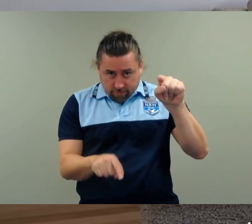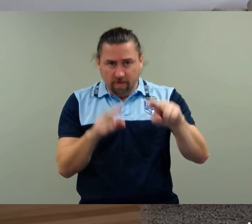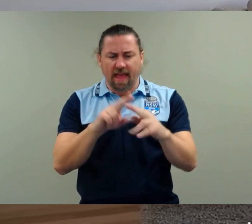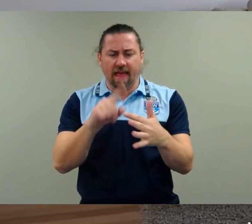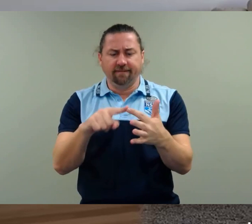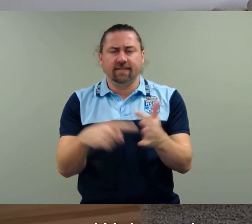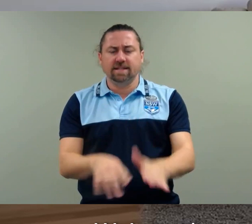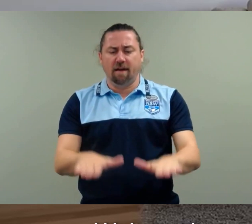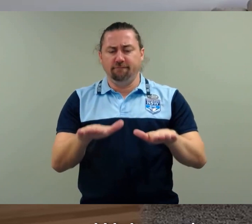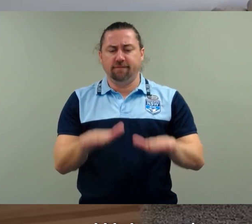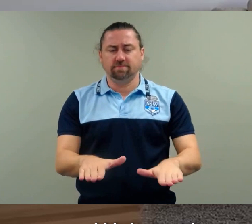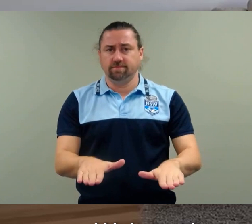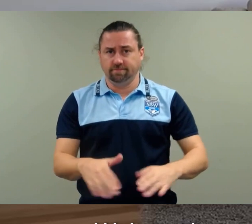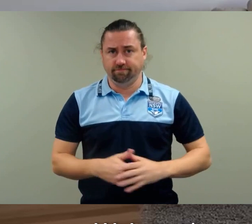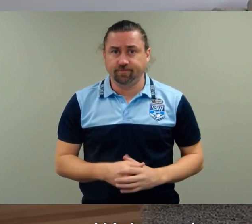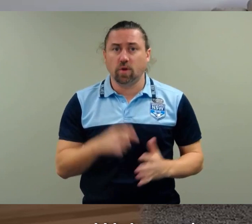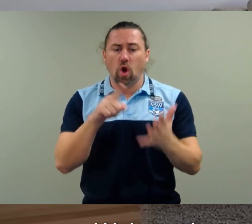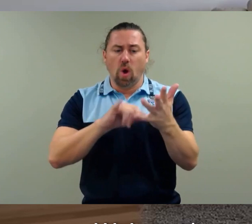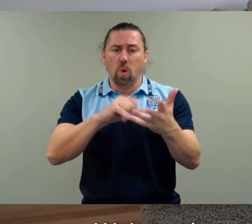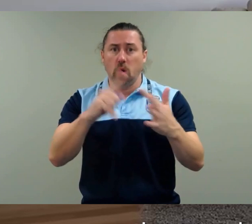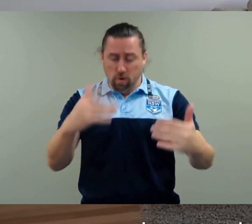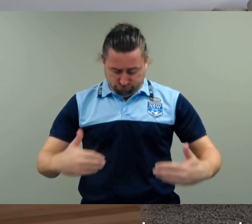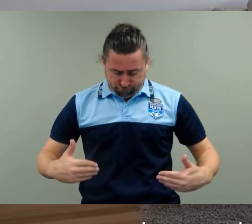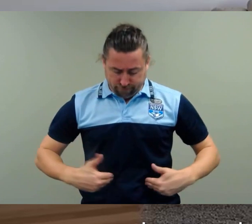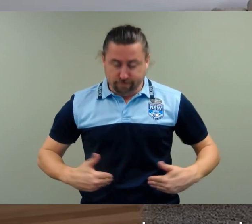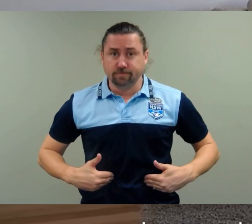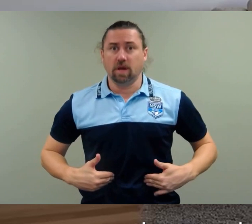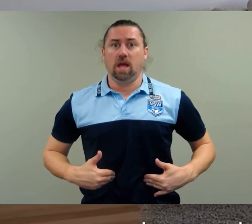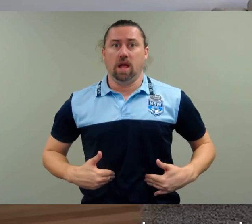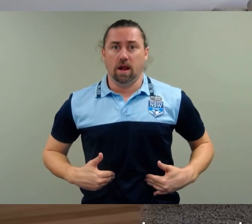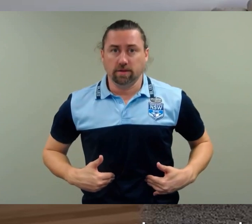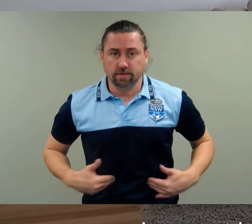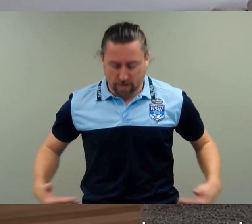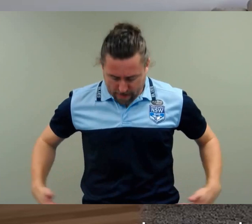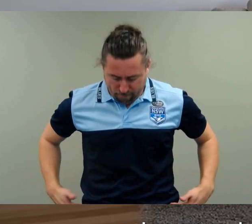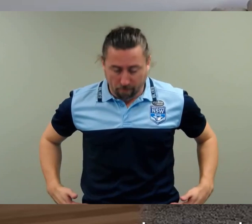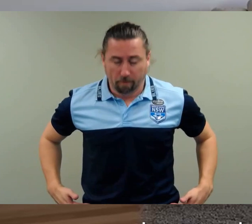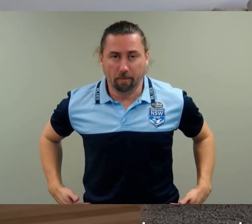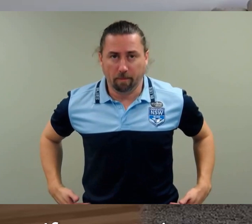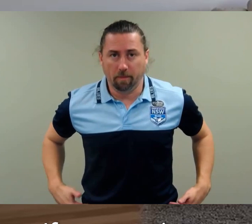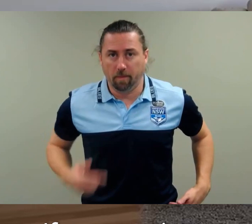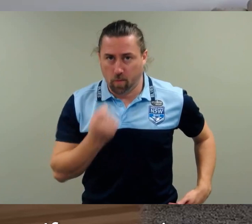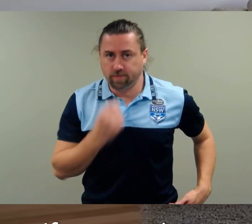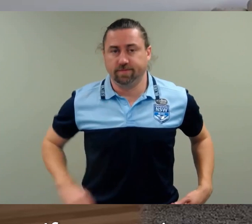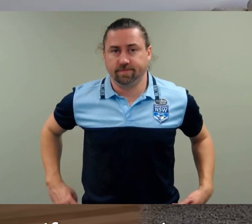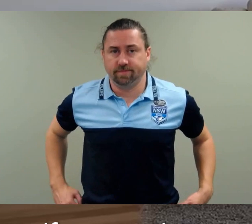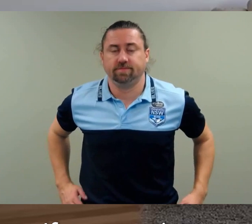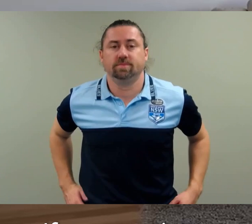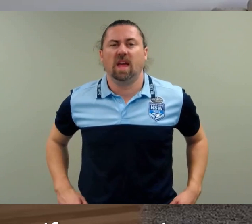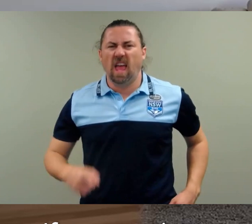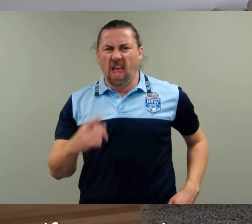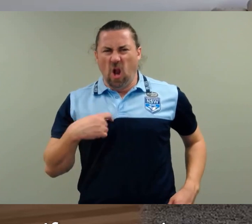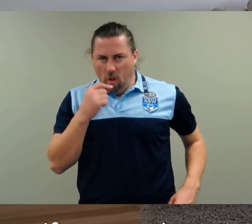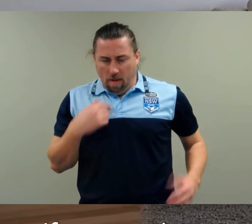on the floor. We're going to engage our abdominal muscles and start to lean forward slightly at our hips. If you